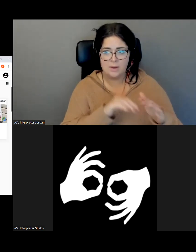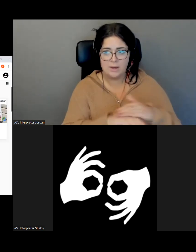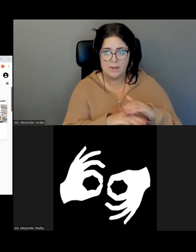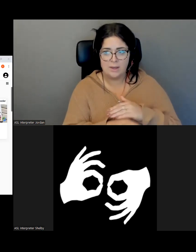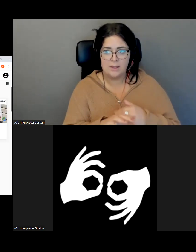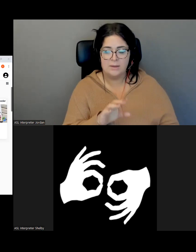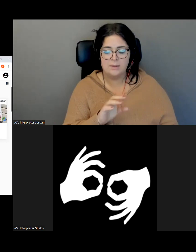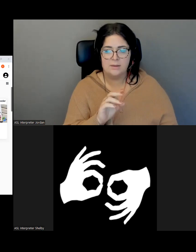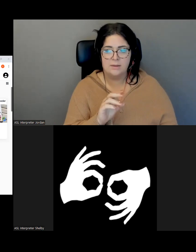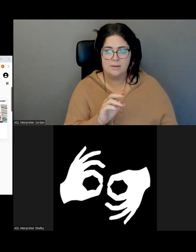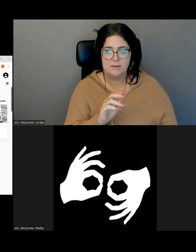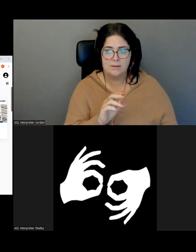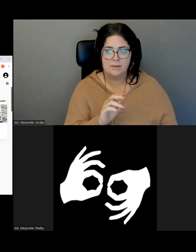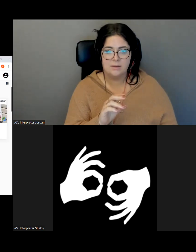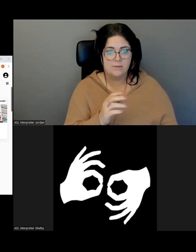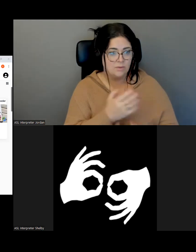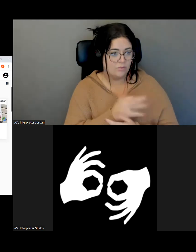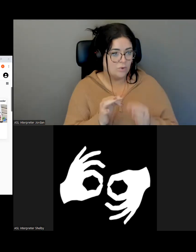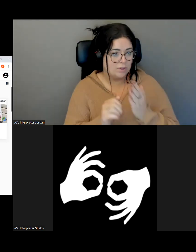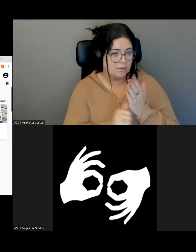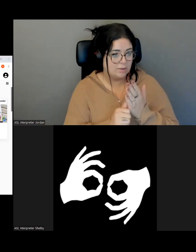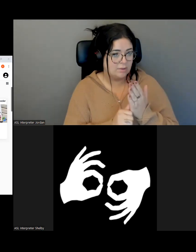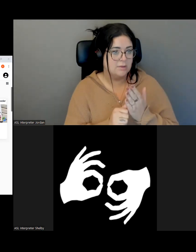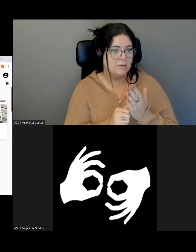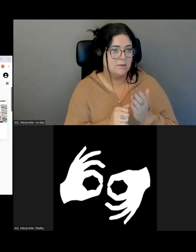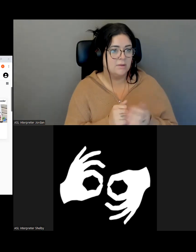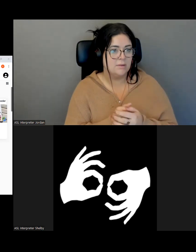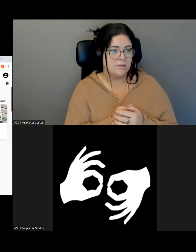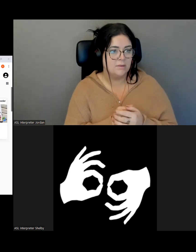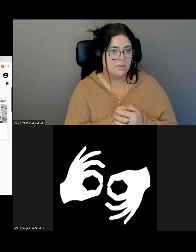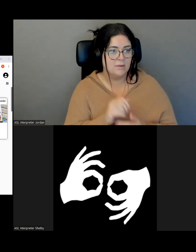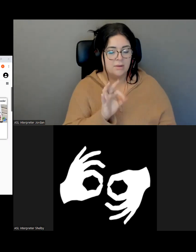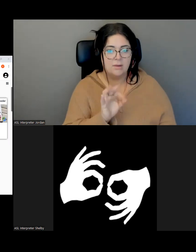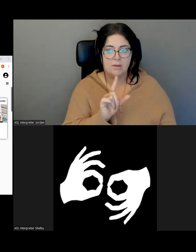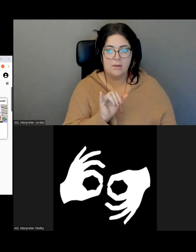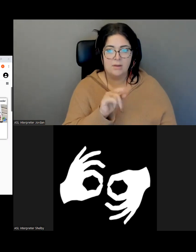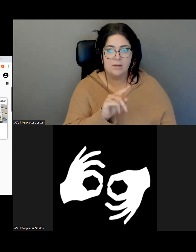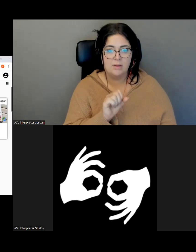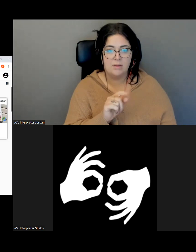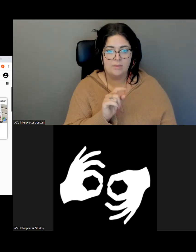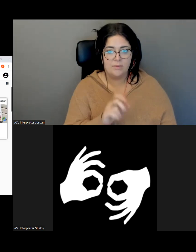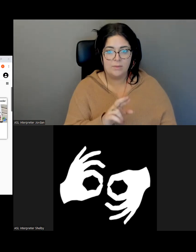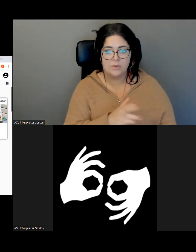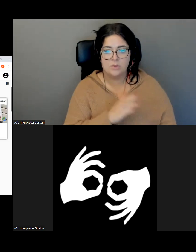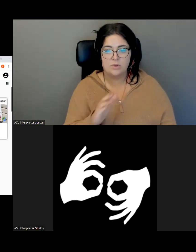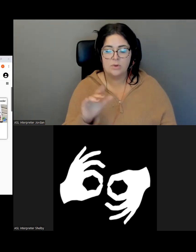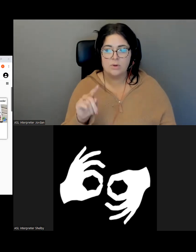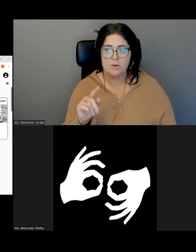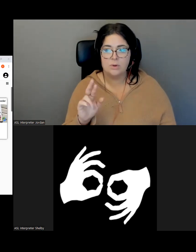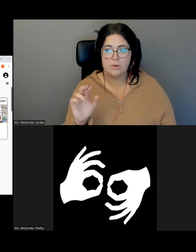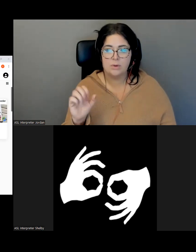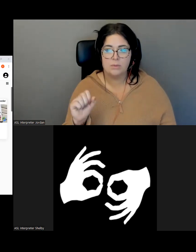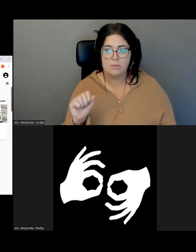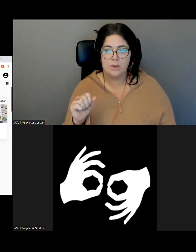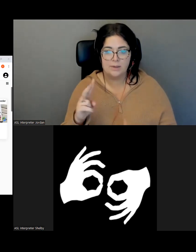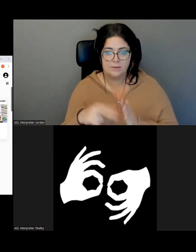access free magazines using Flipster or using Press Reader, you can take videos and